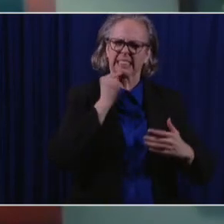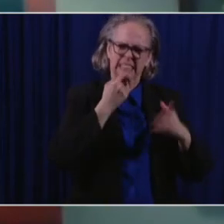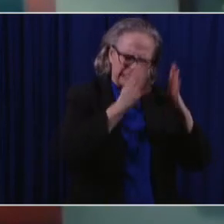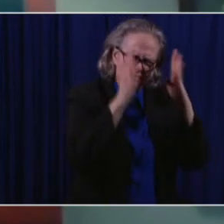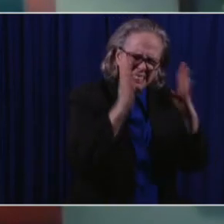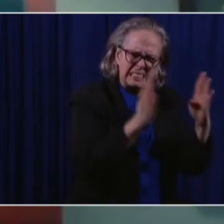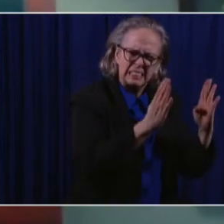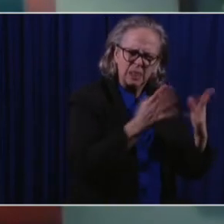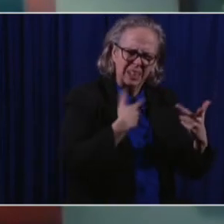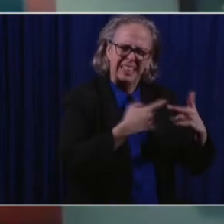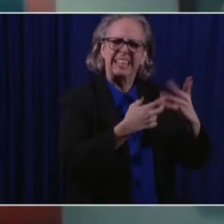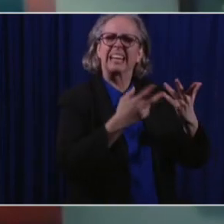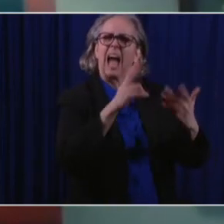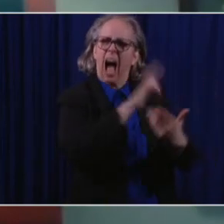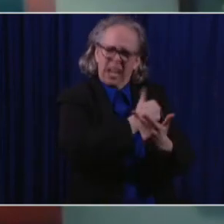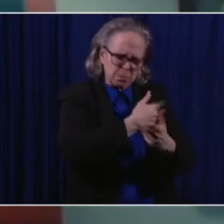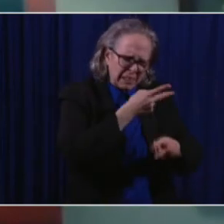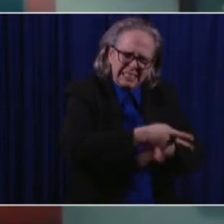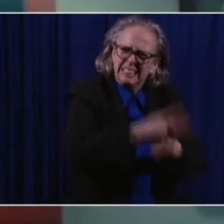to care for.